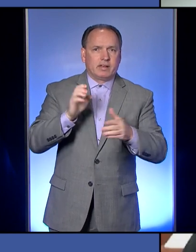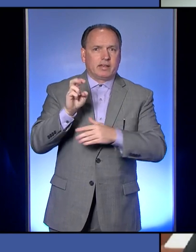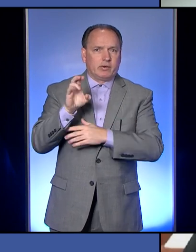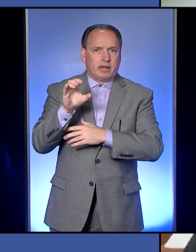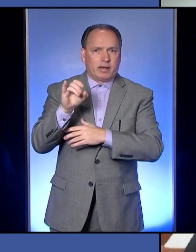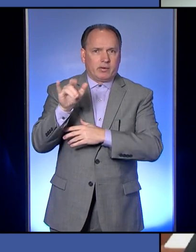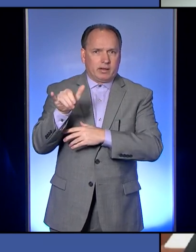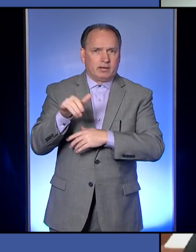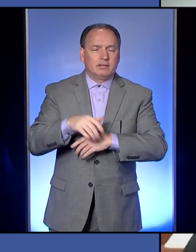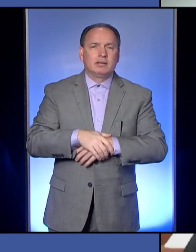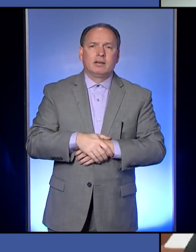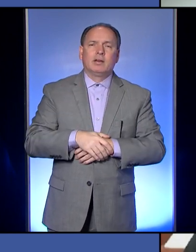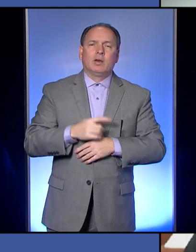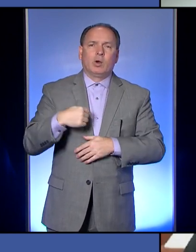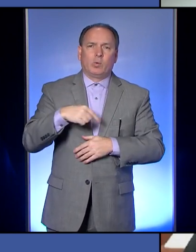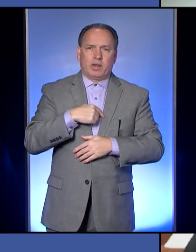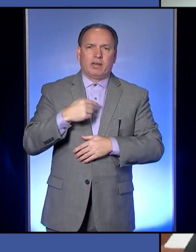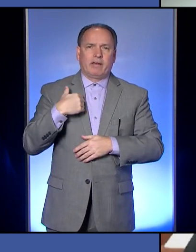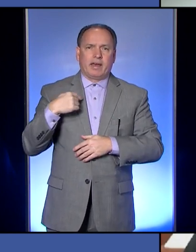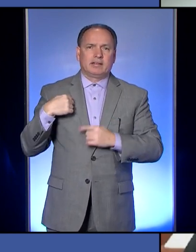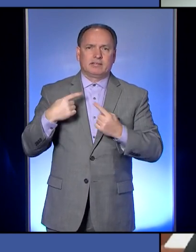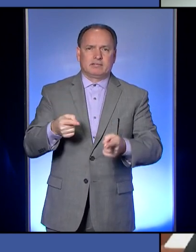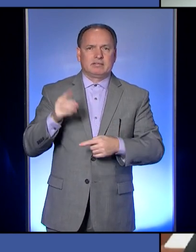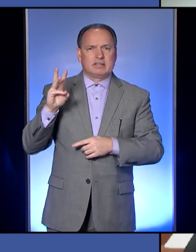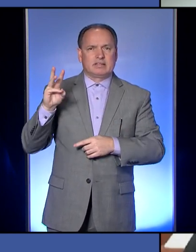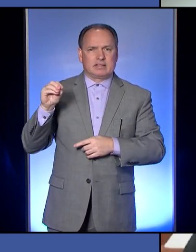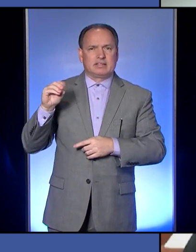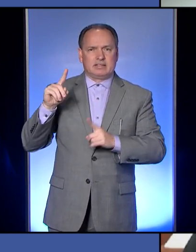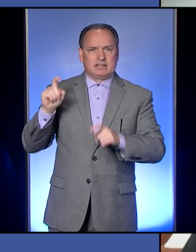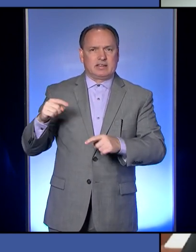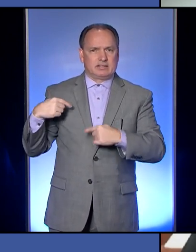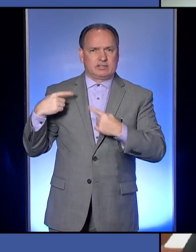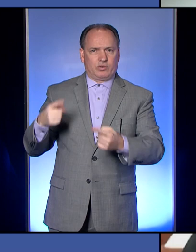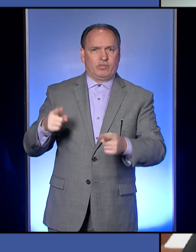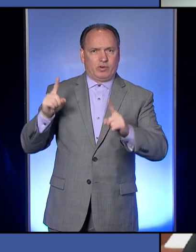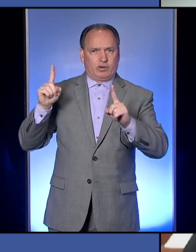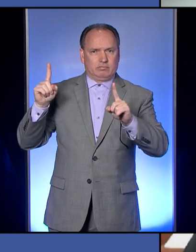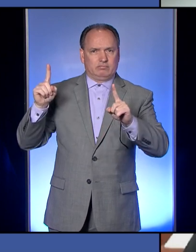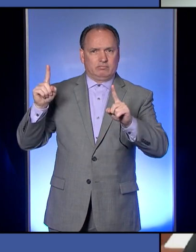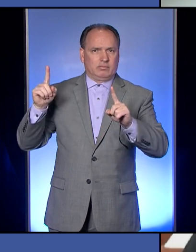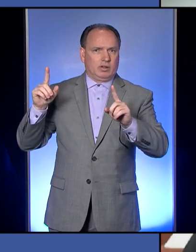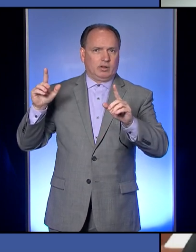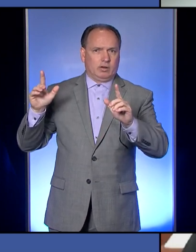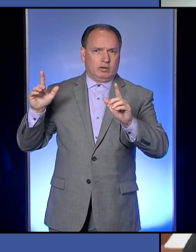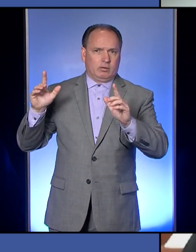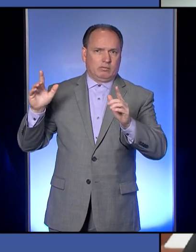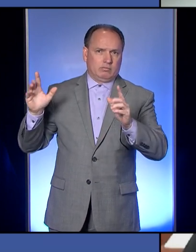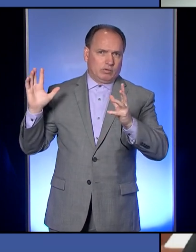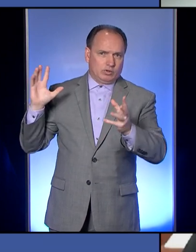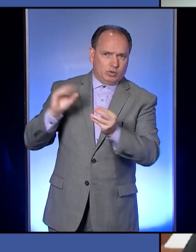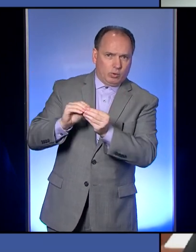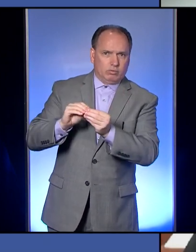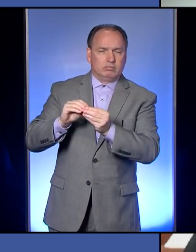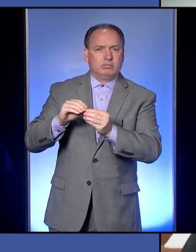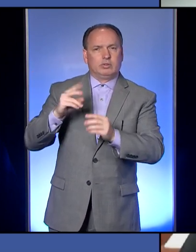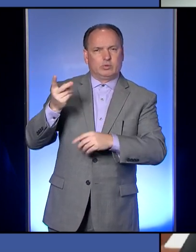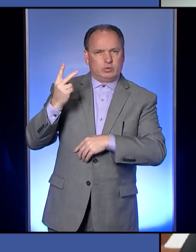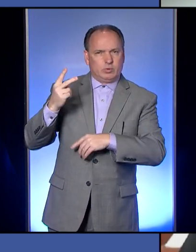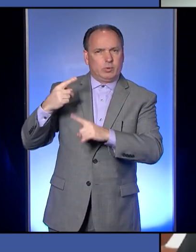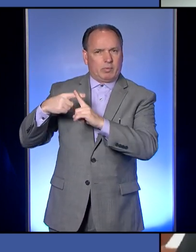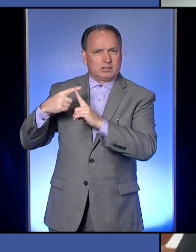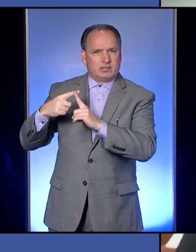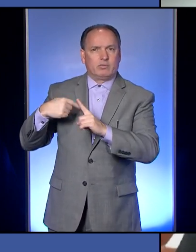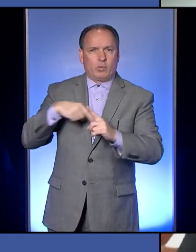County. We've done about 60 tests total. We only had blessedly two positives, and we've followed the